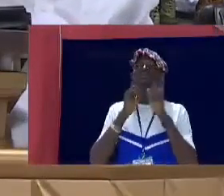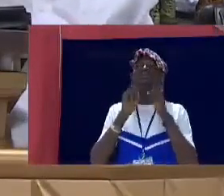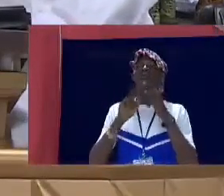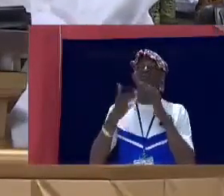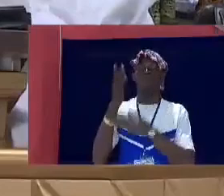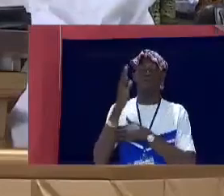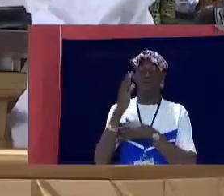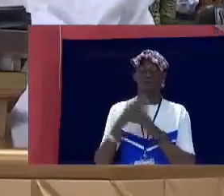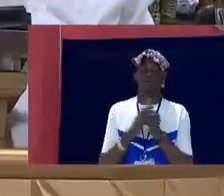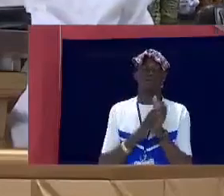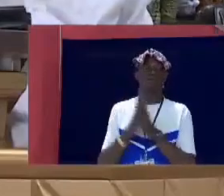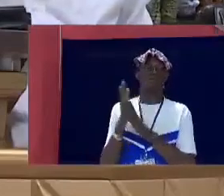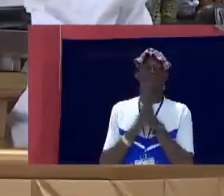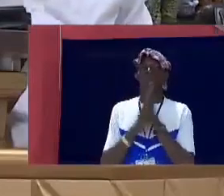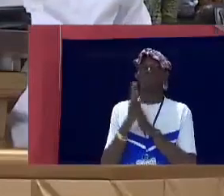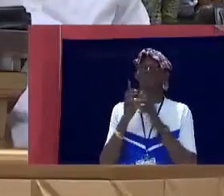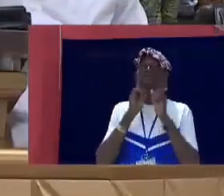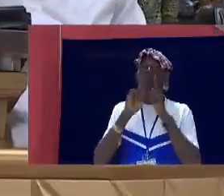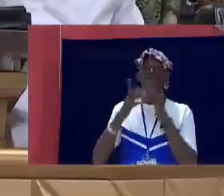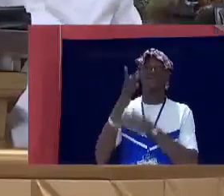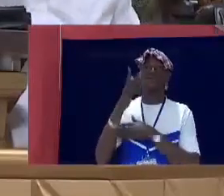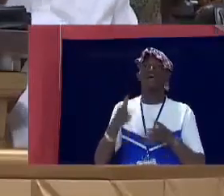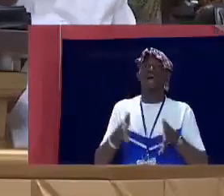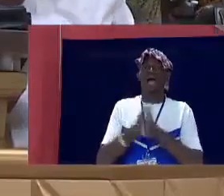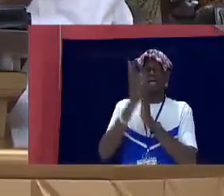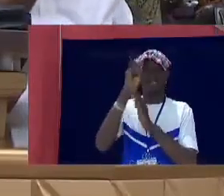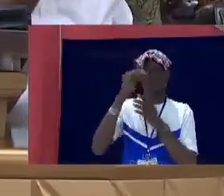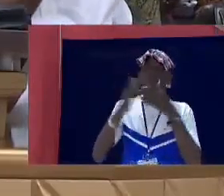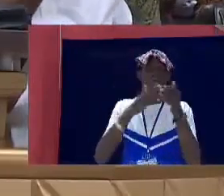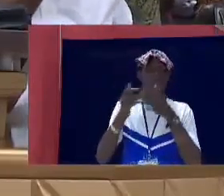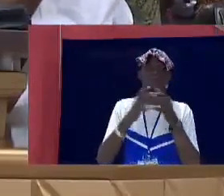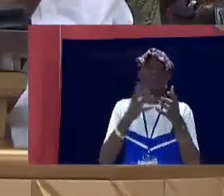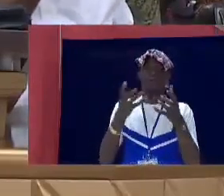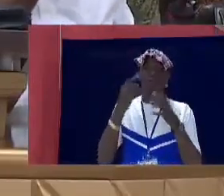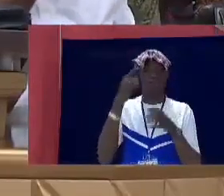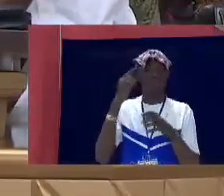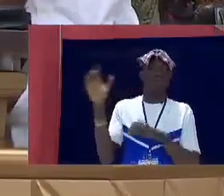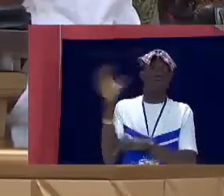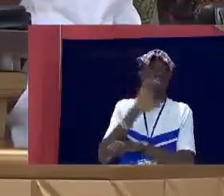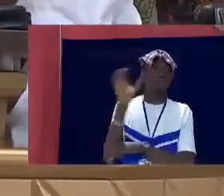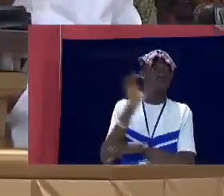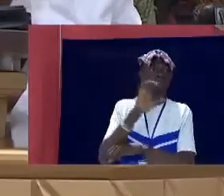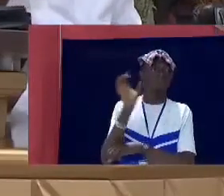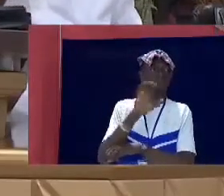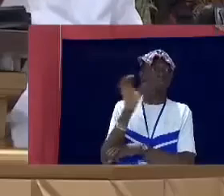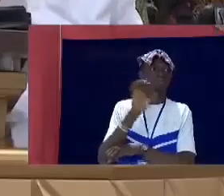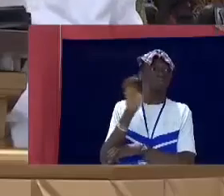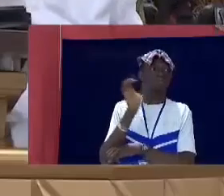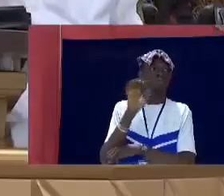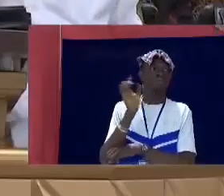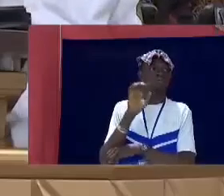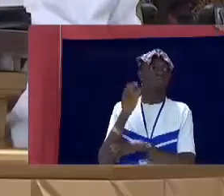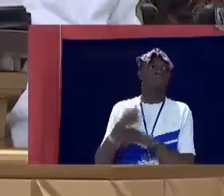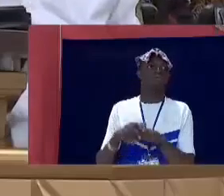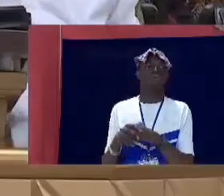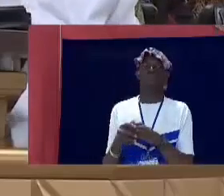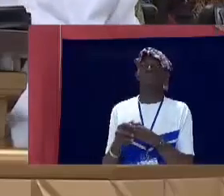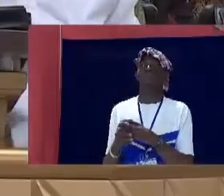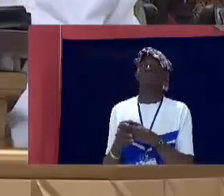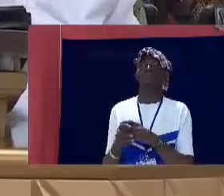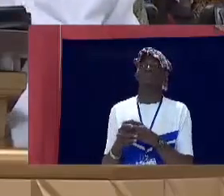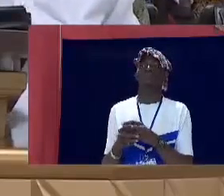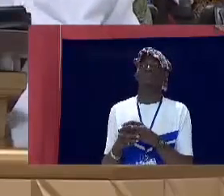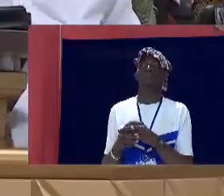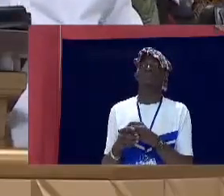Ba Olorun soro. Ask him for whatever you want for Christmas. Bere fun kon ti o ba fe ki Olorun fun